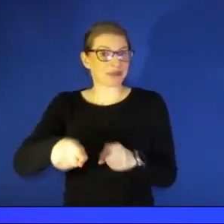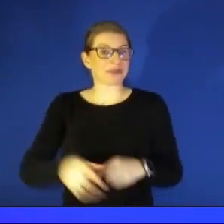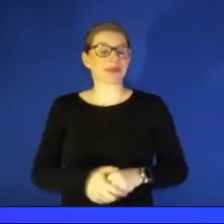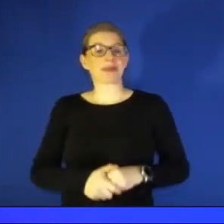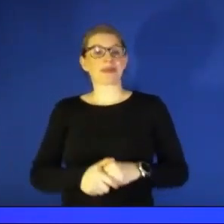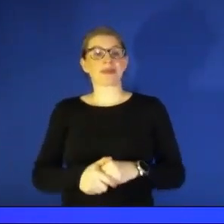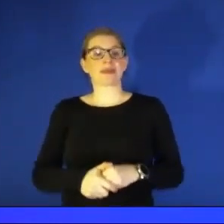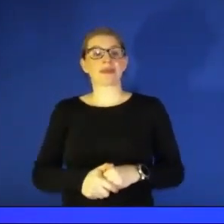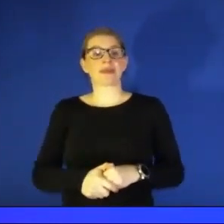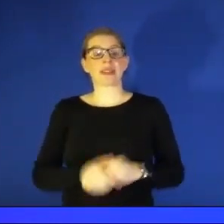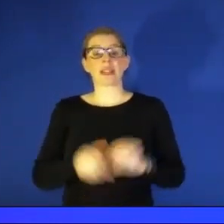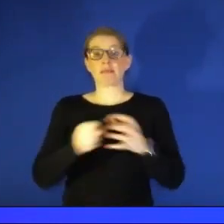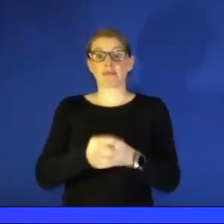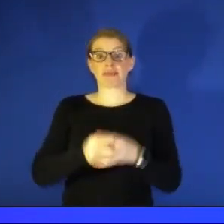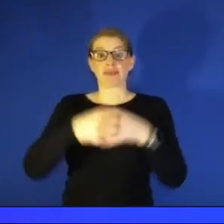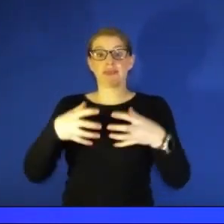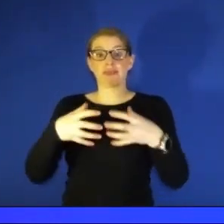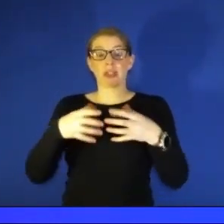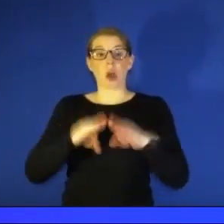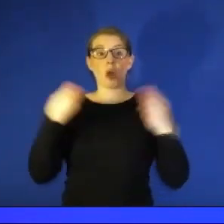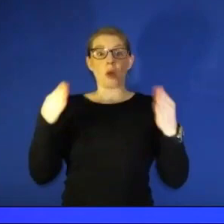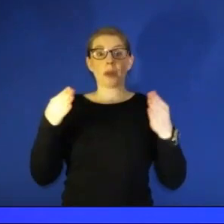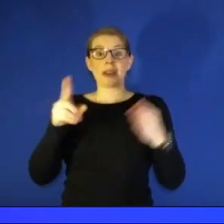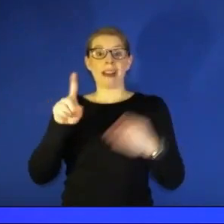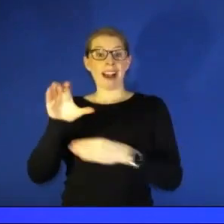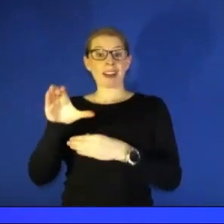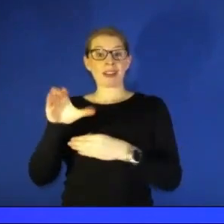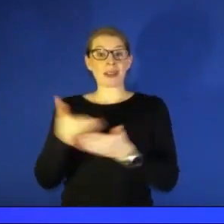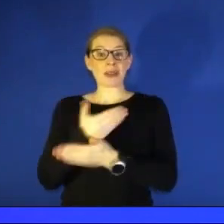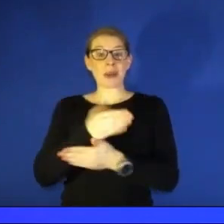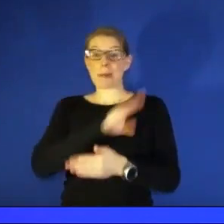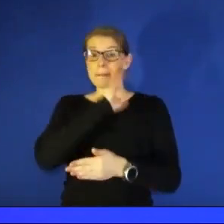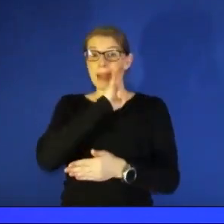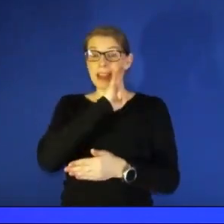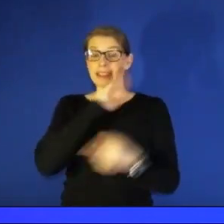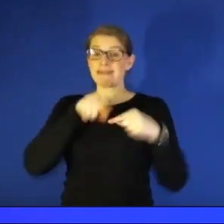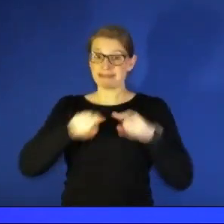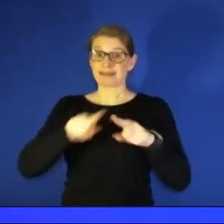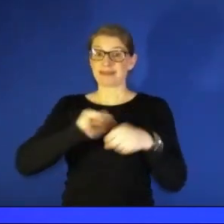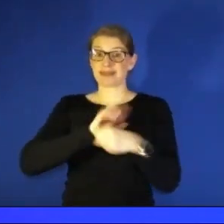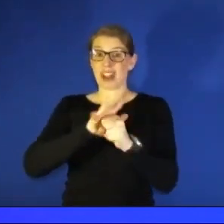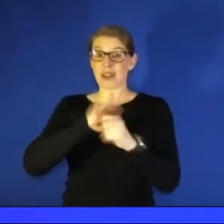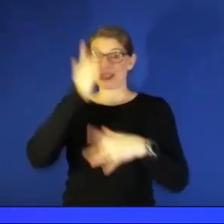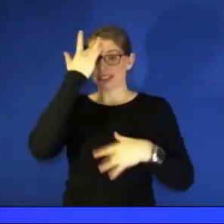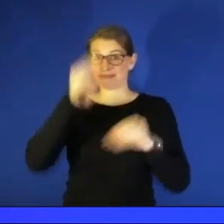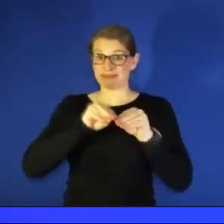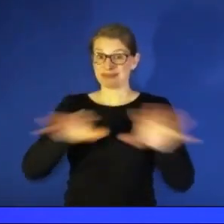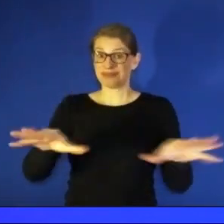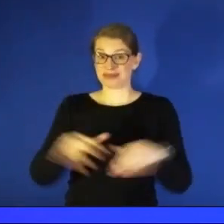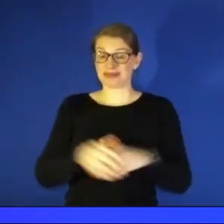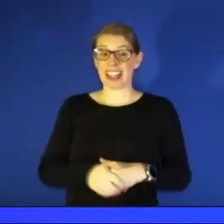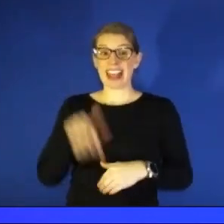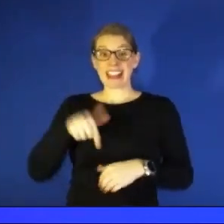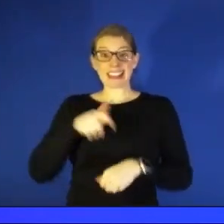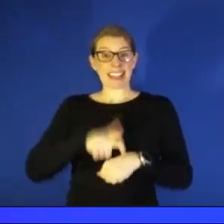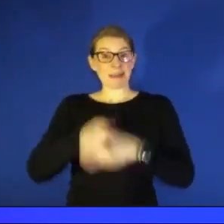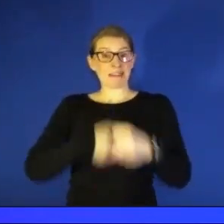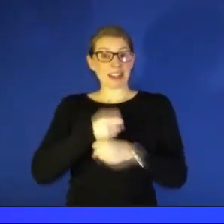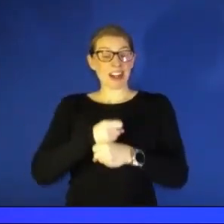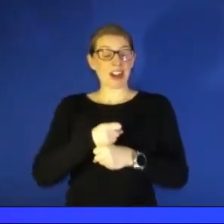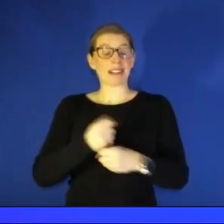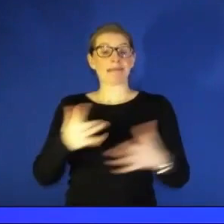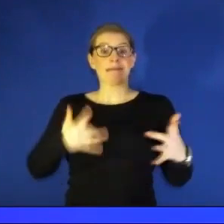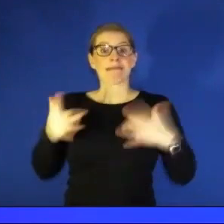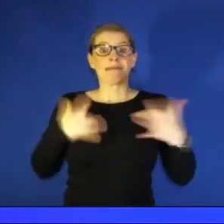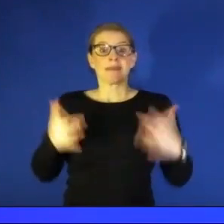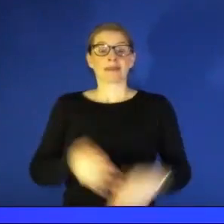lot of growth. We opened 100 new beds over the pandemic, and we're super excited this time of year really to just feel the excitement